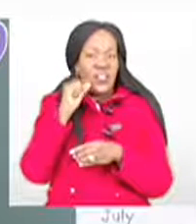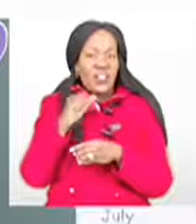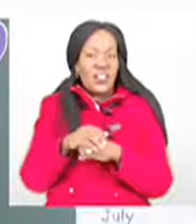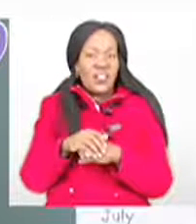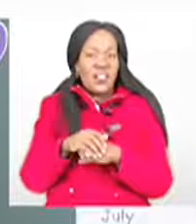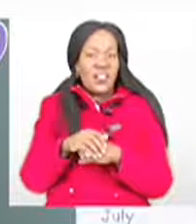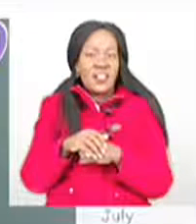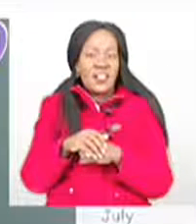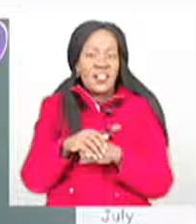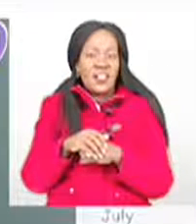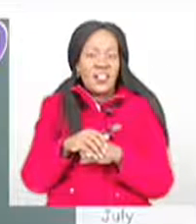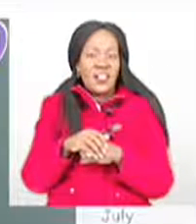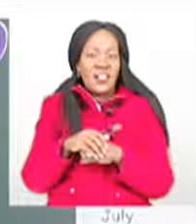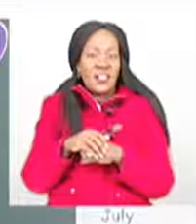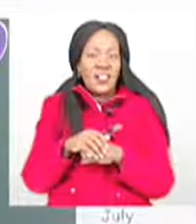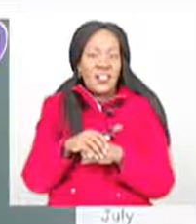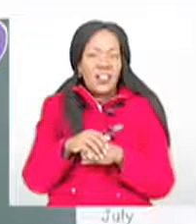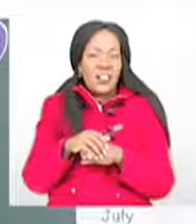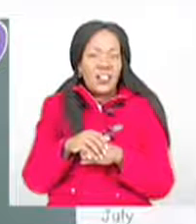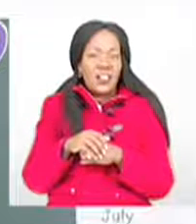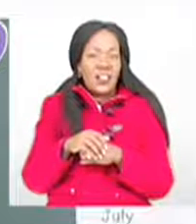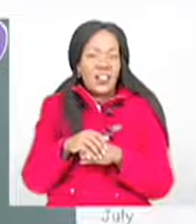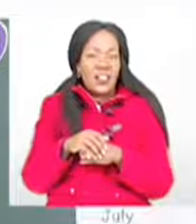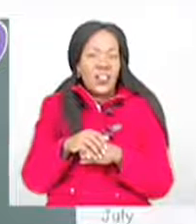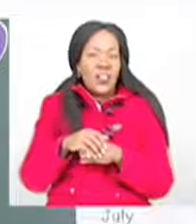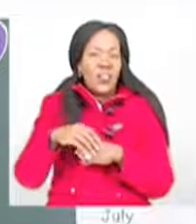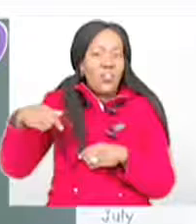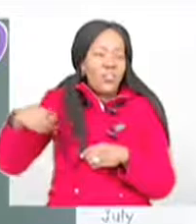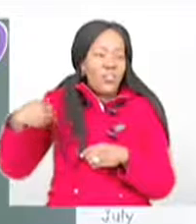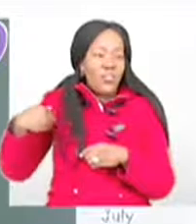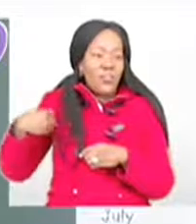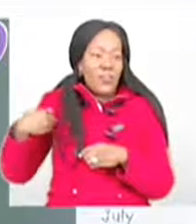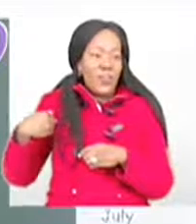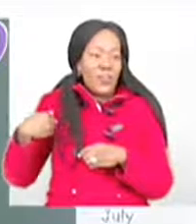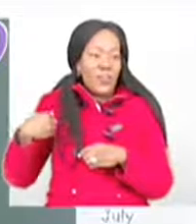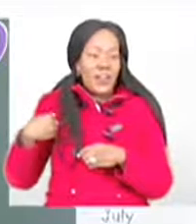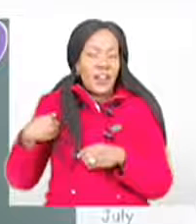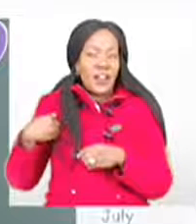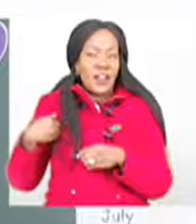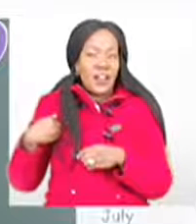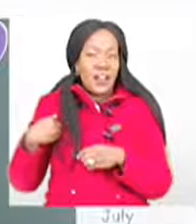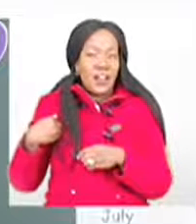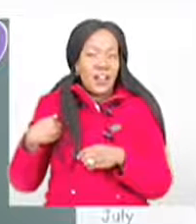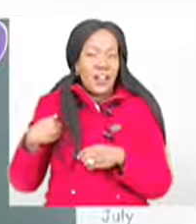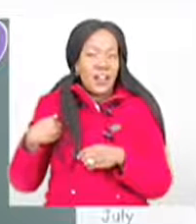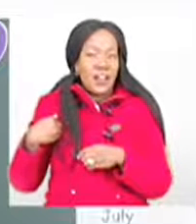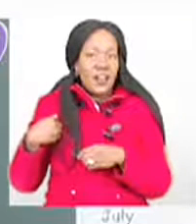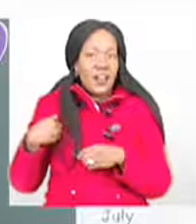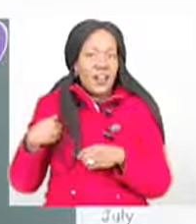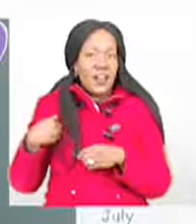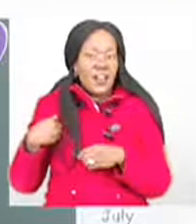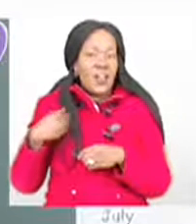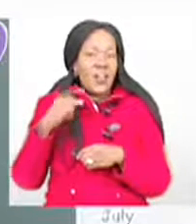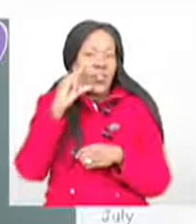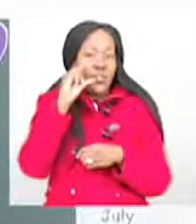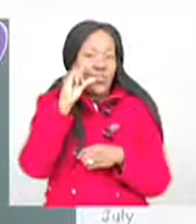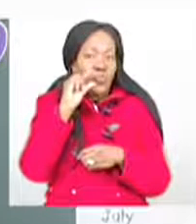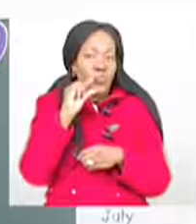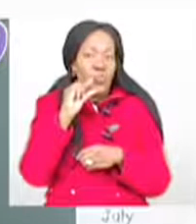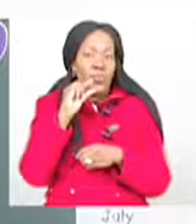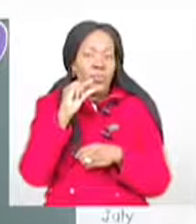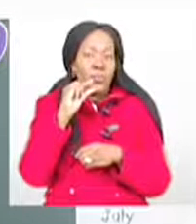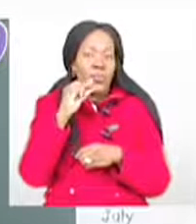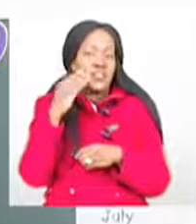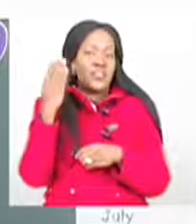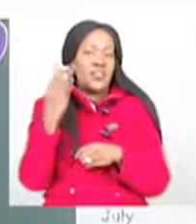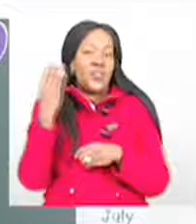that small. The white one is not that small. So the smallest is the